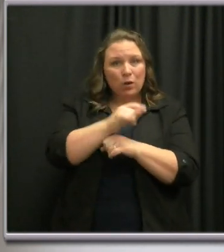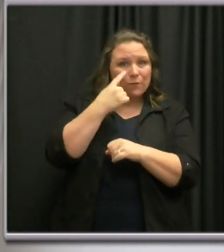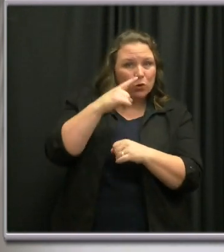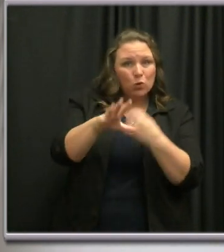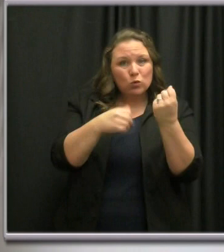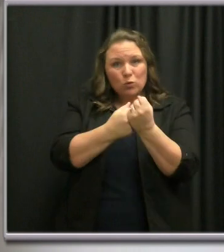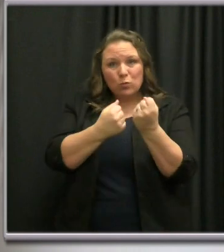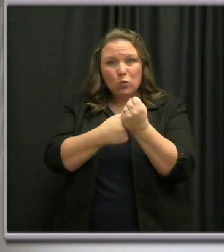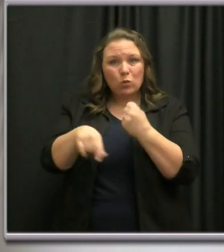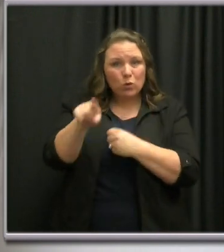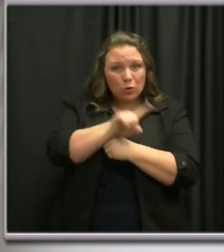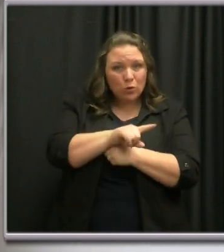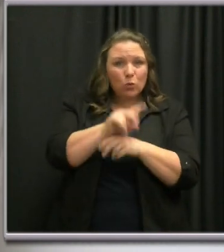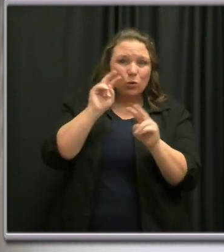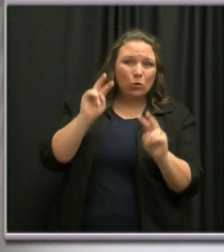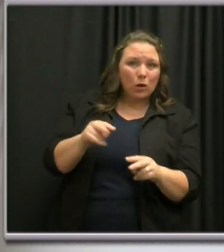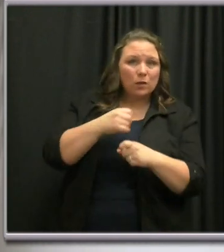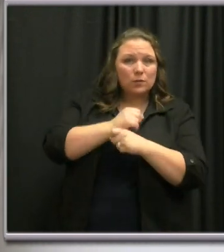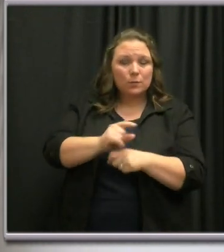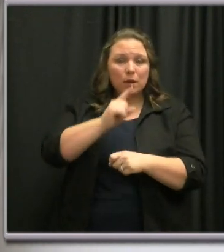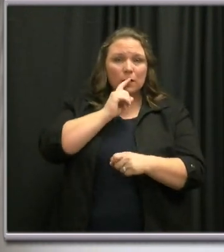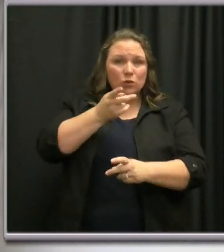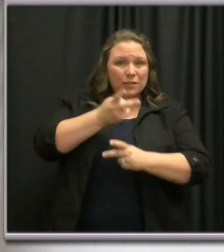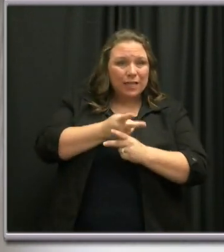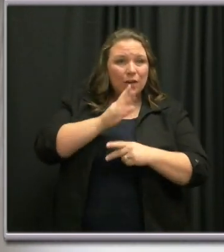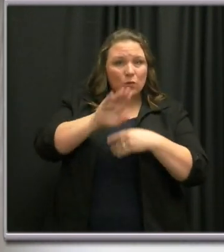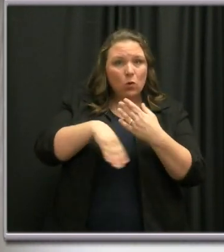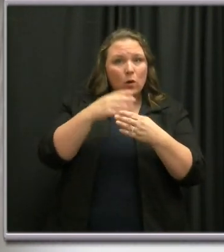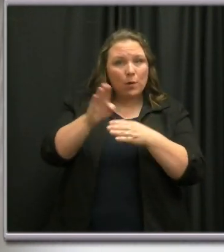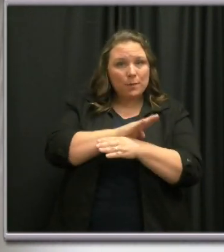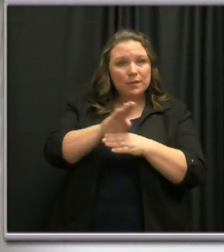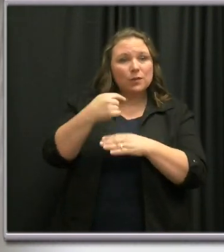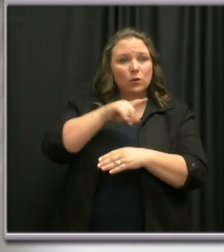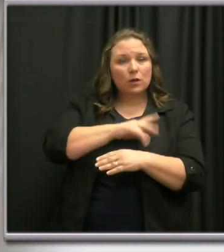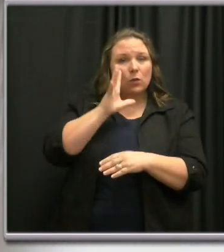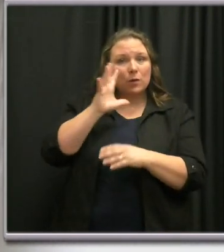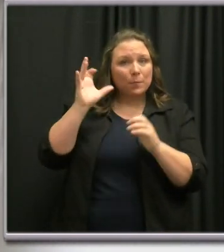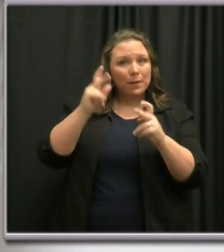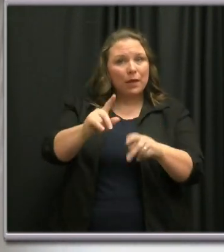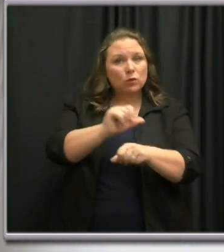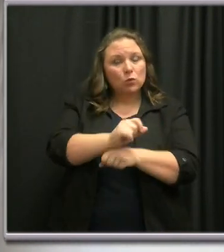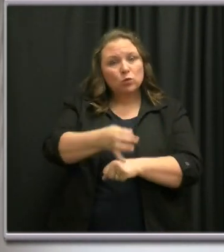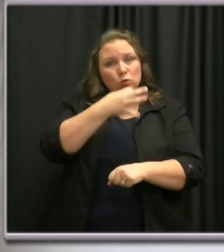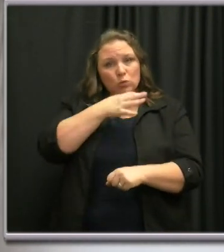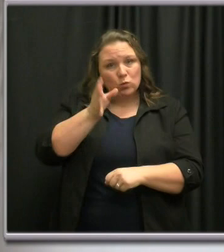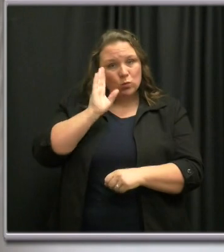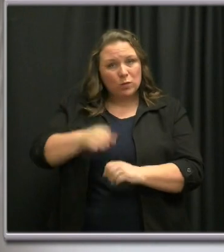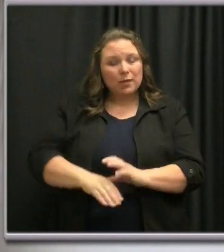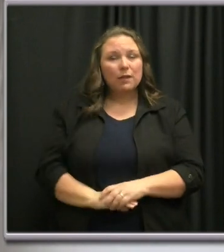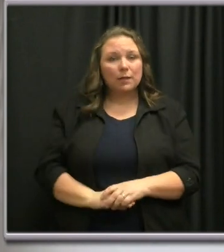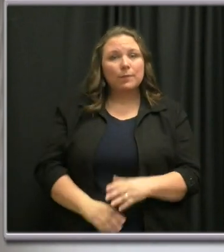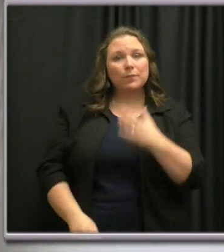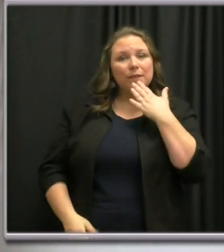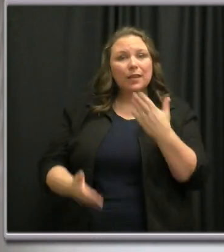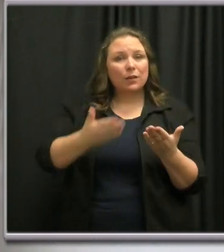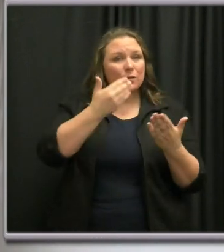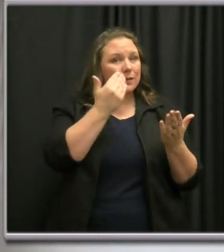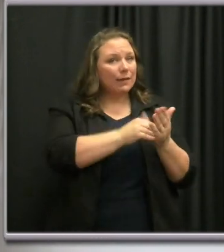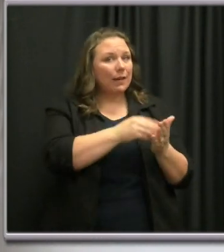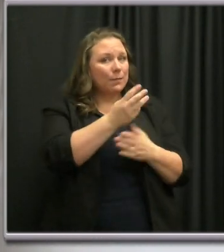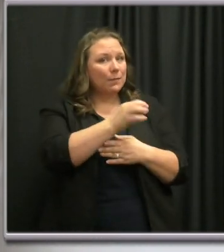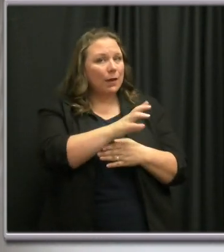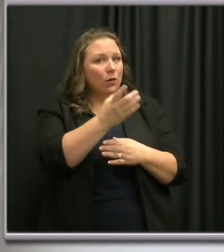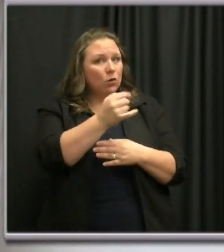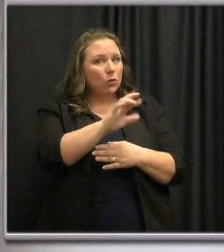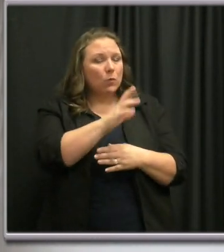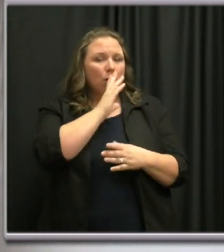this to ensure that businesses are taken care of. We will get back to the work, Nashville. We will. Thank you again, Mayor Cooper. I really